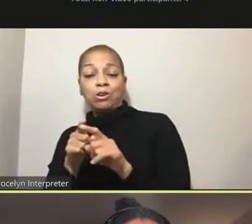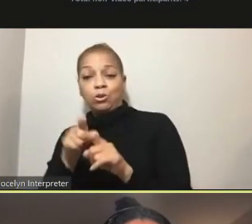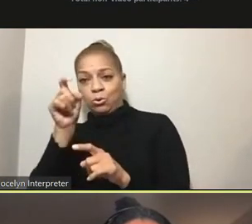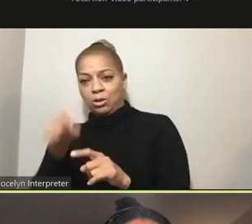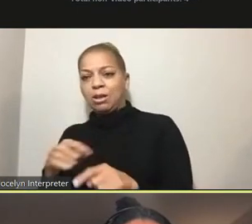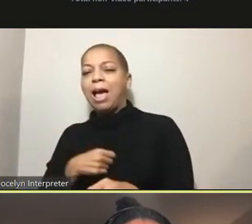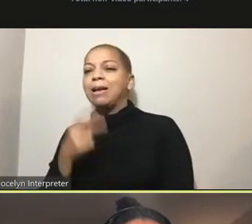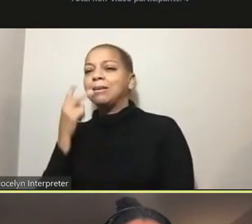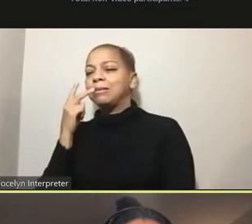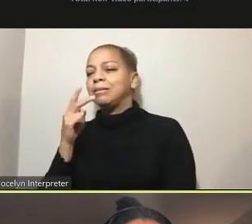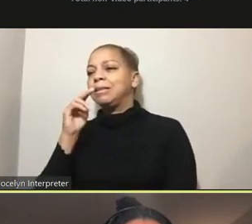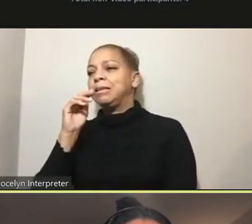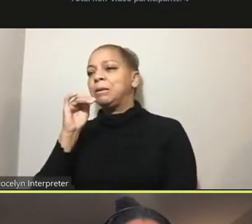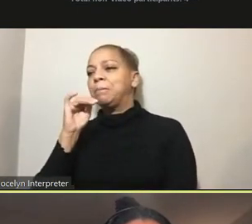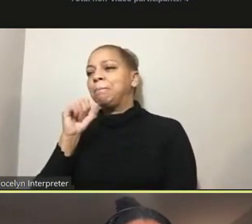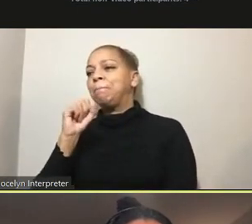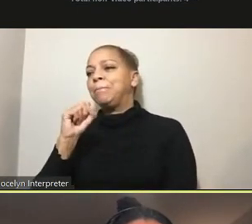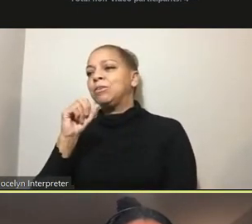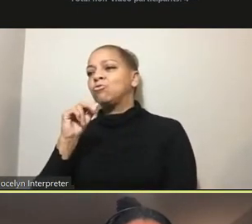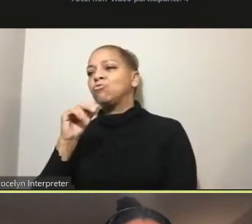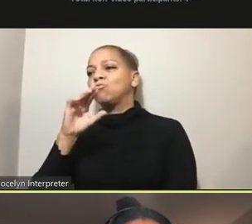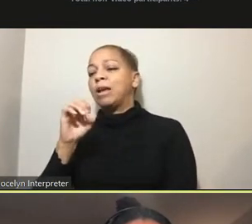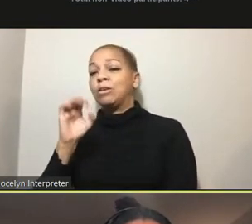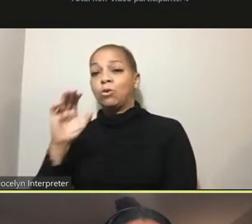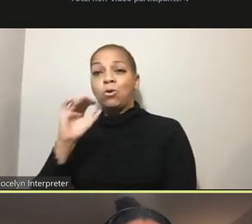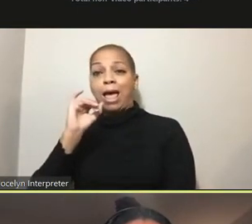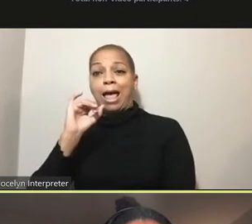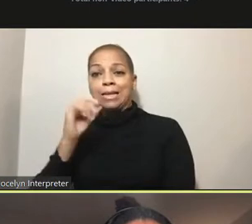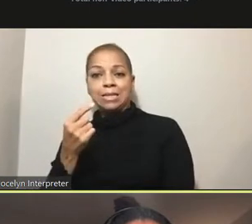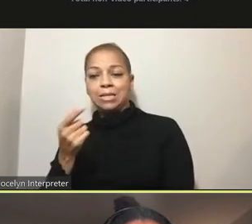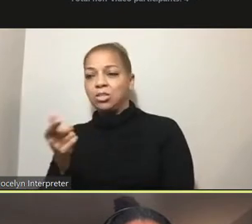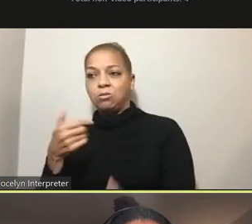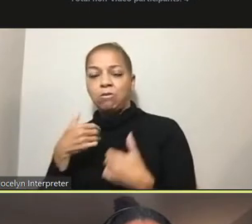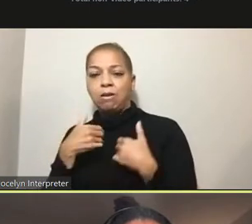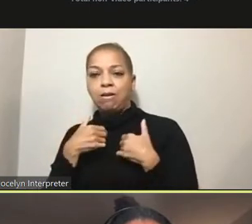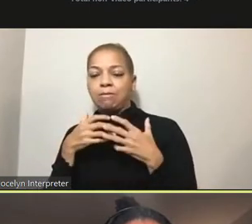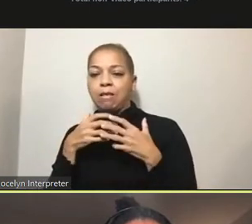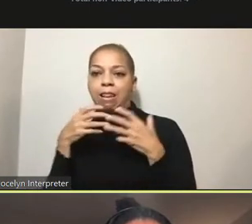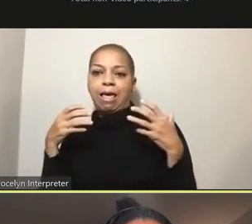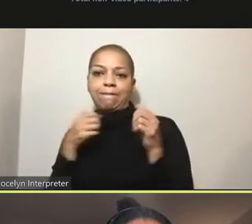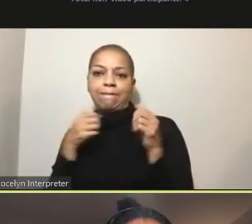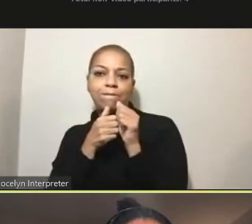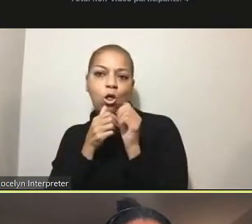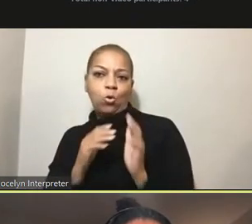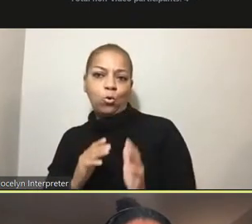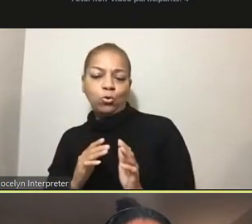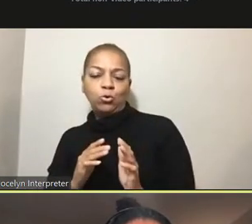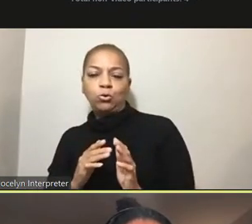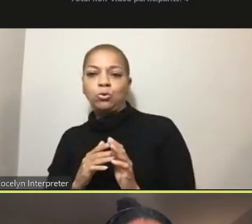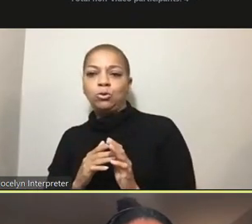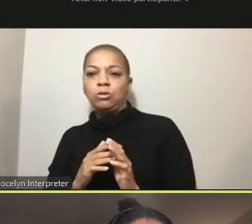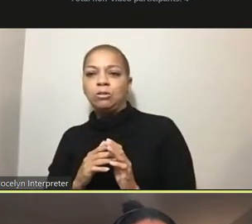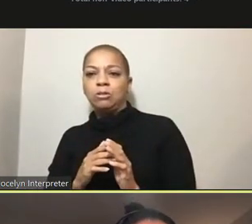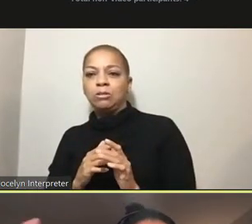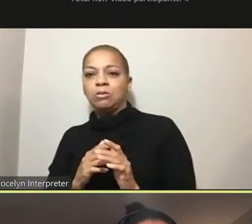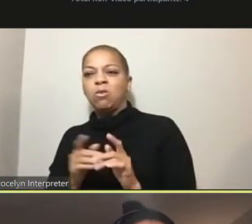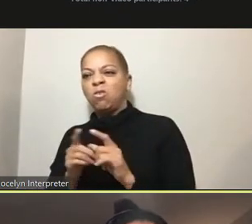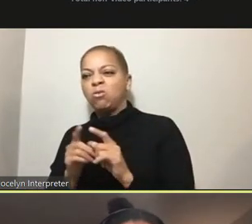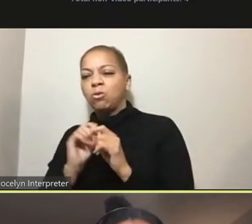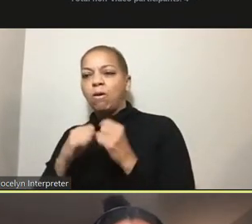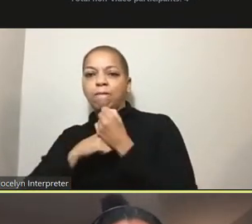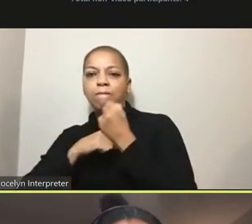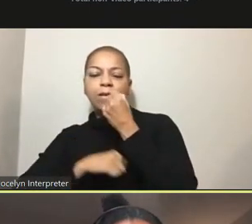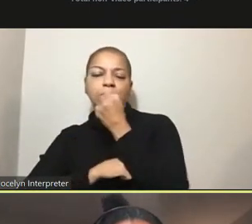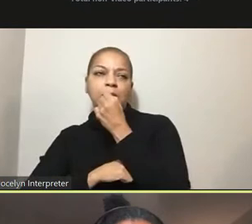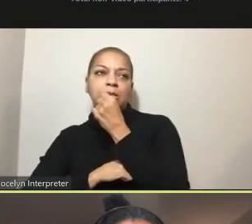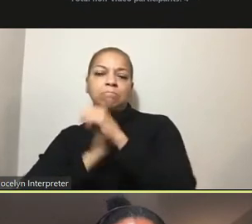Rice's Instagram, and she doesn't have tons of followers, and like there's the foundation, and it's not like it's packed full